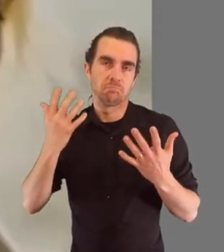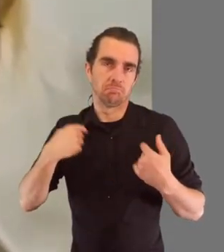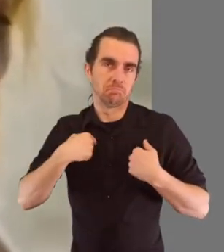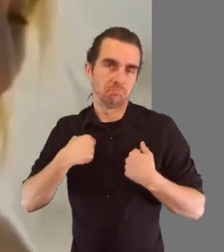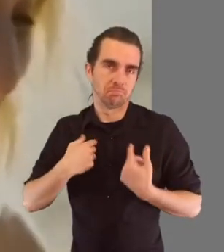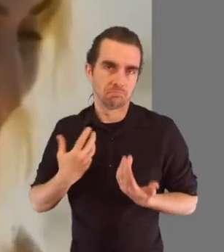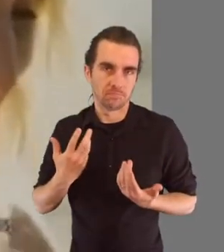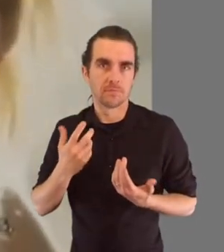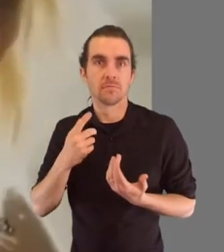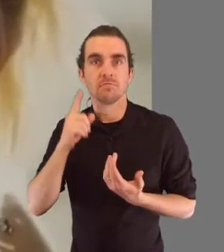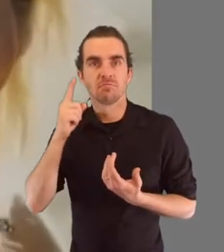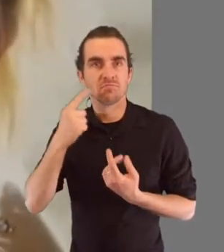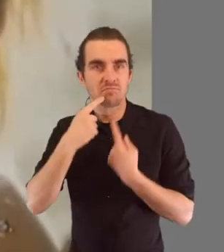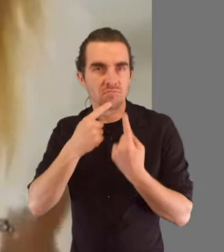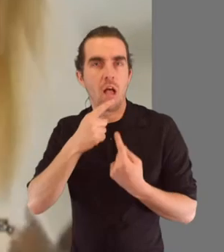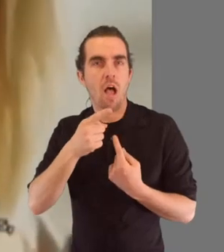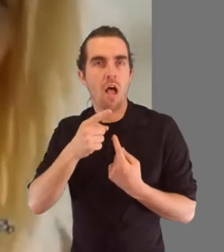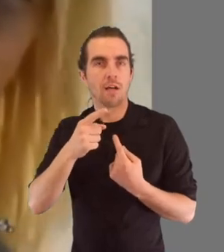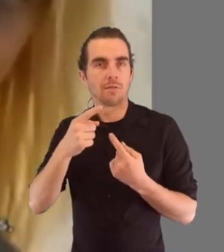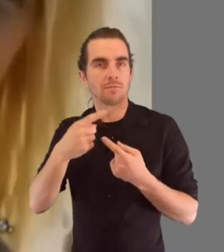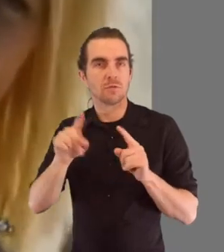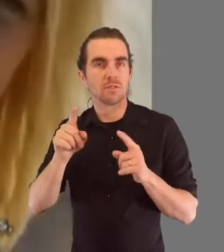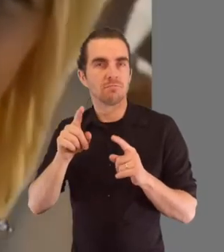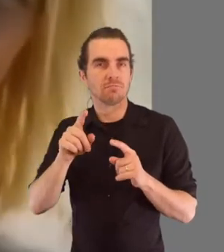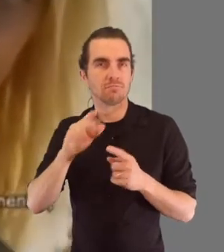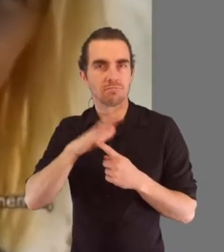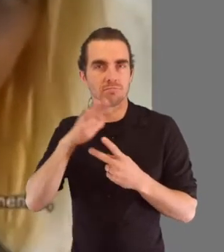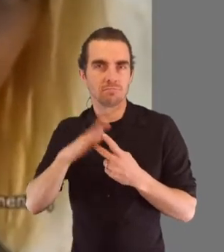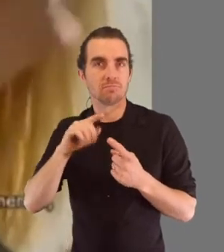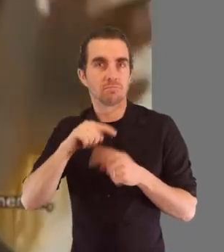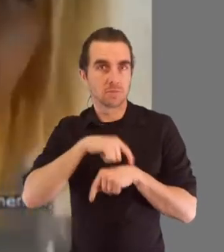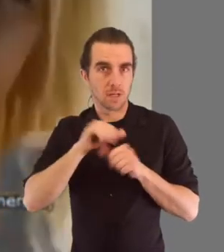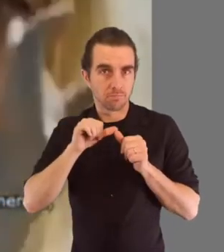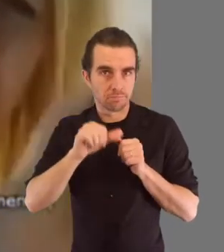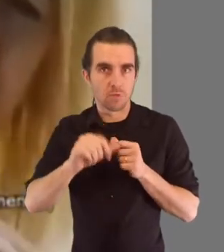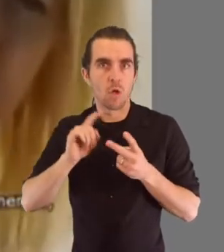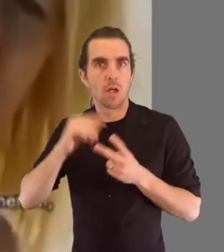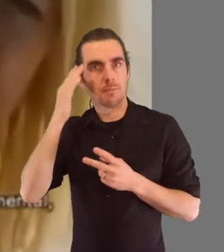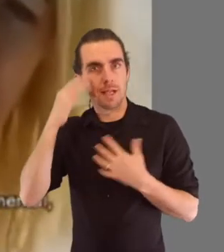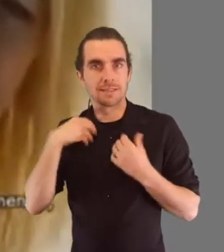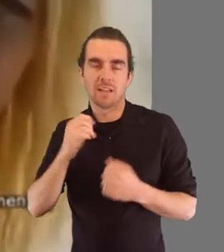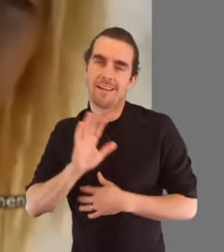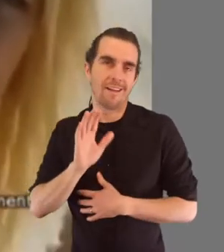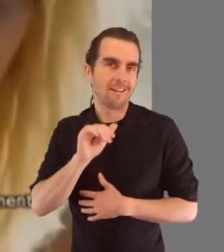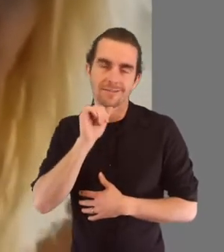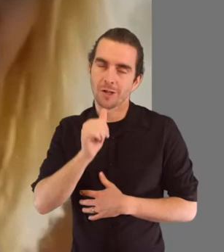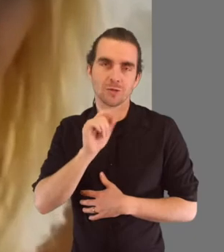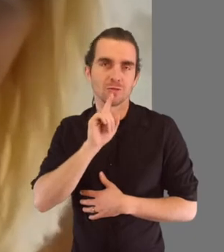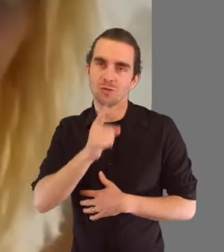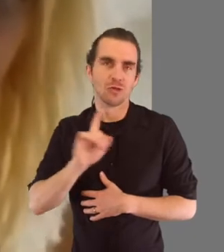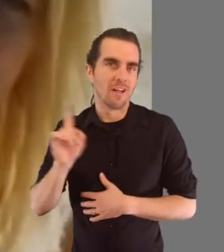whole way. And they often say that there are two ages, the chronological and the mental, but that's not